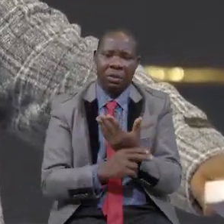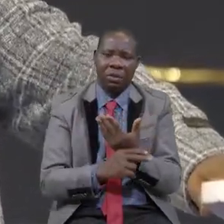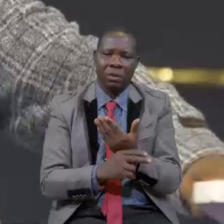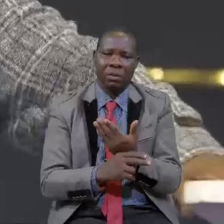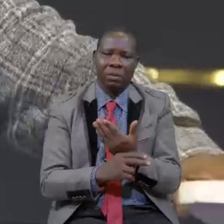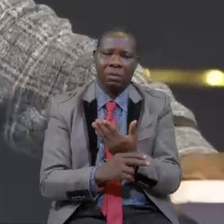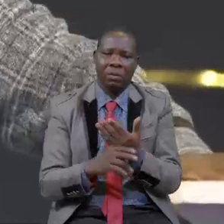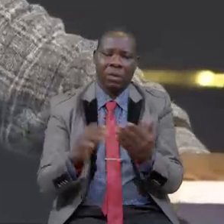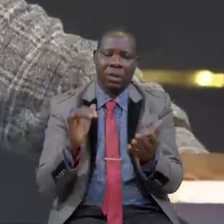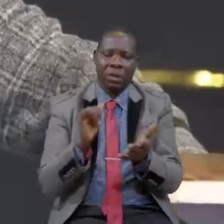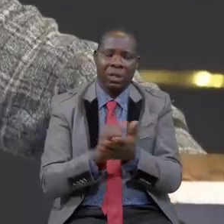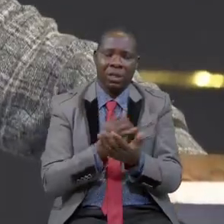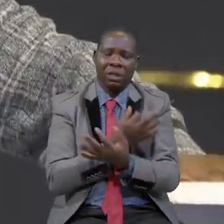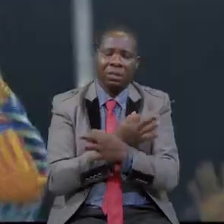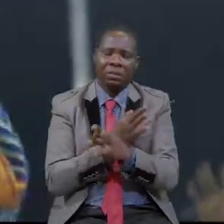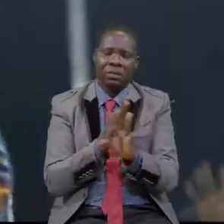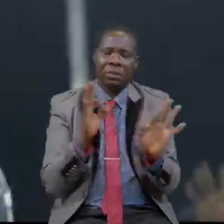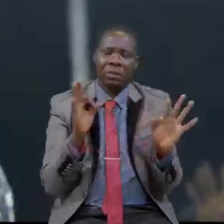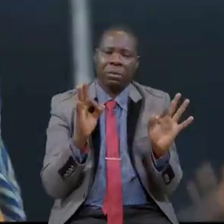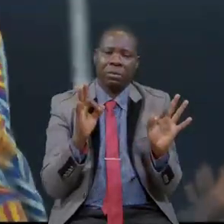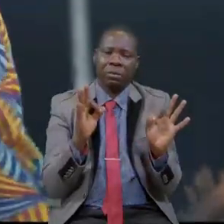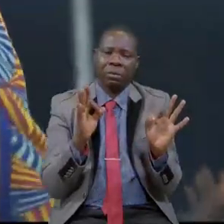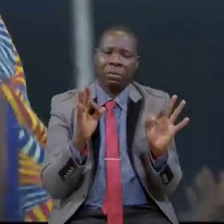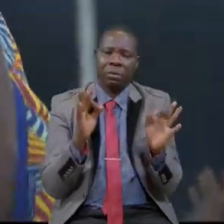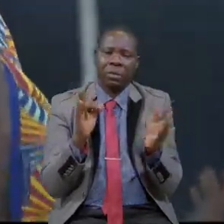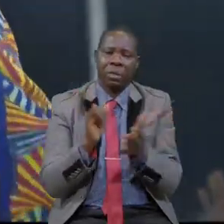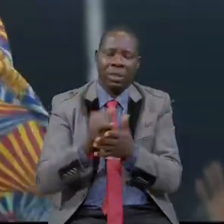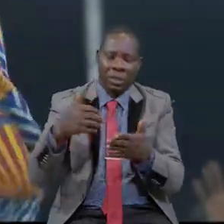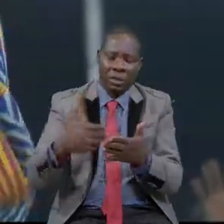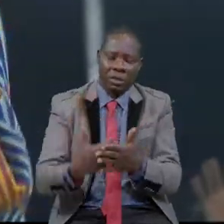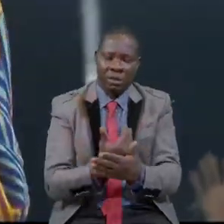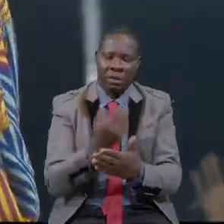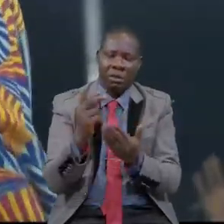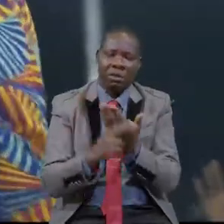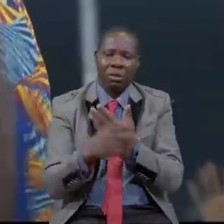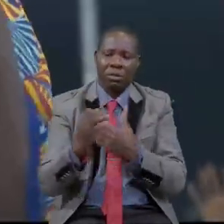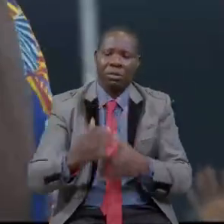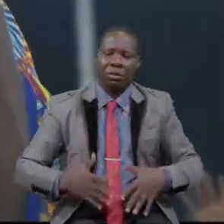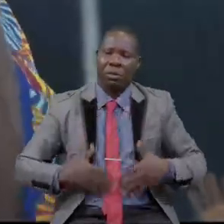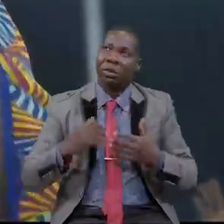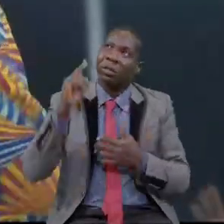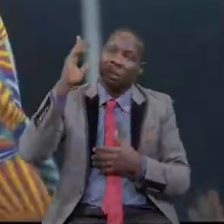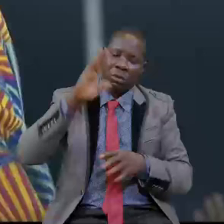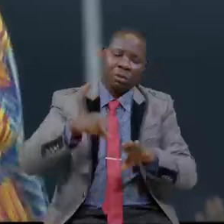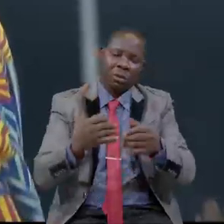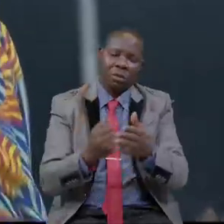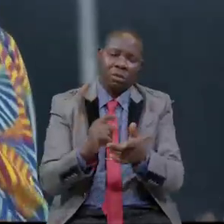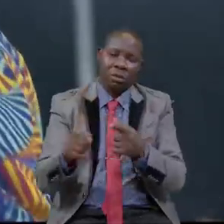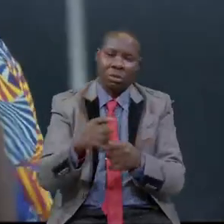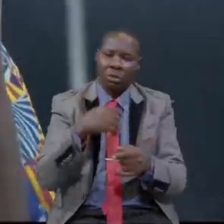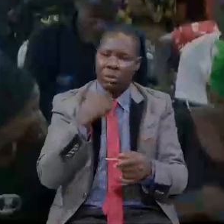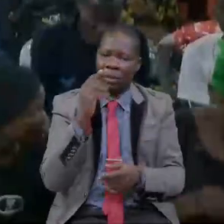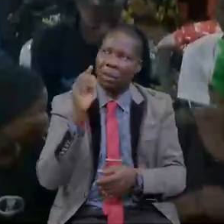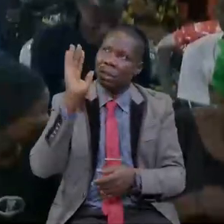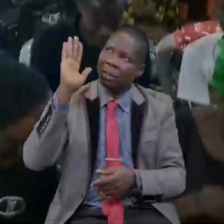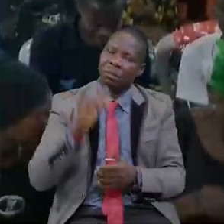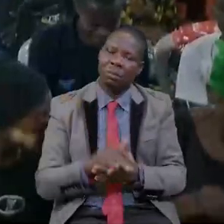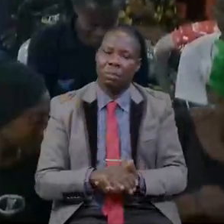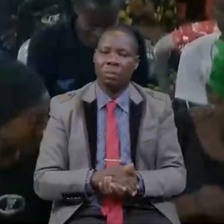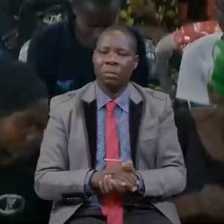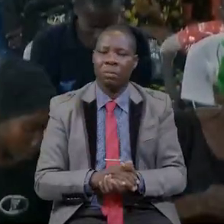the freedom that newness of life he'll give it to you tell him tell him